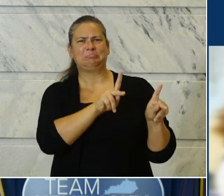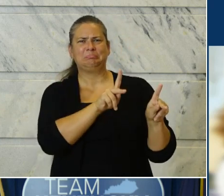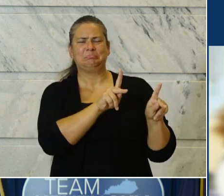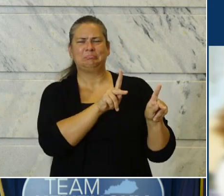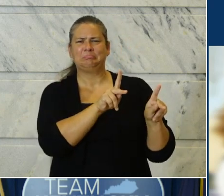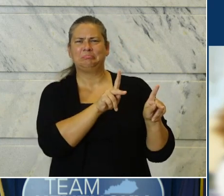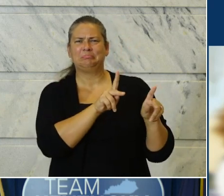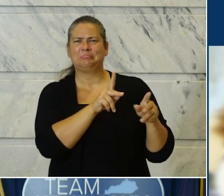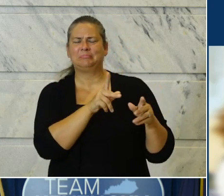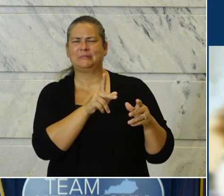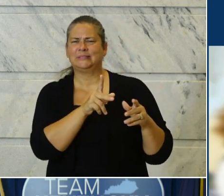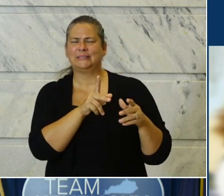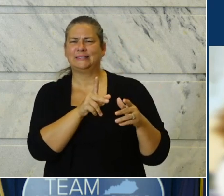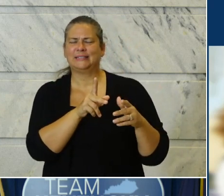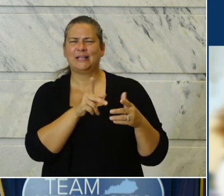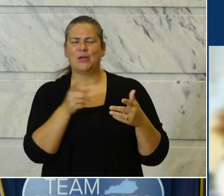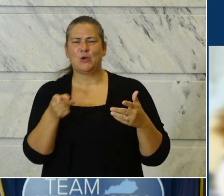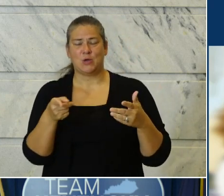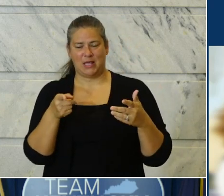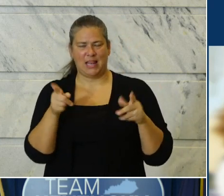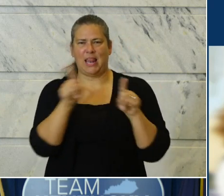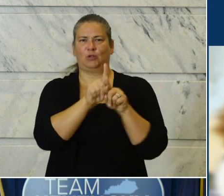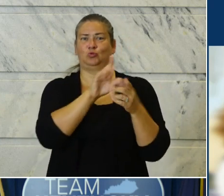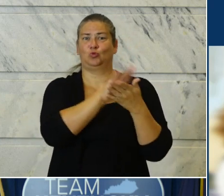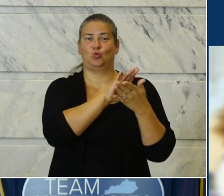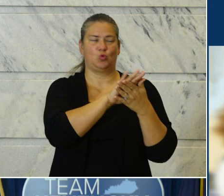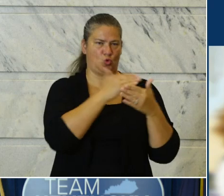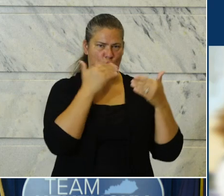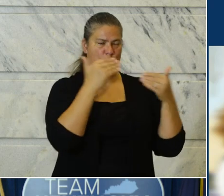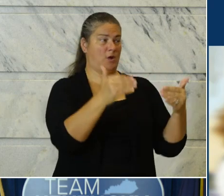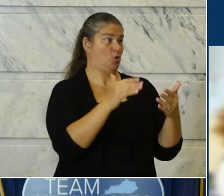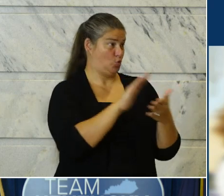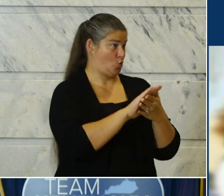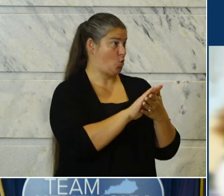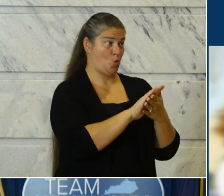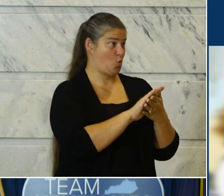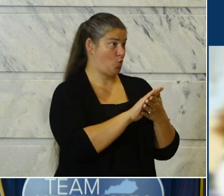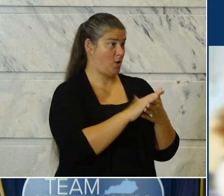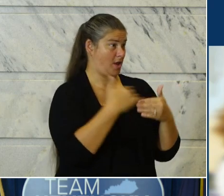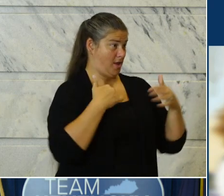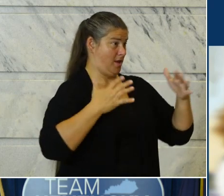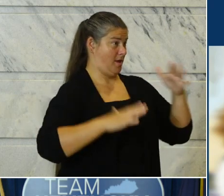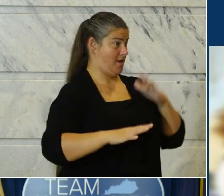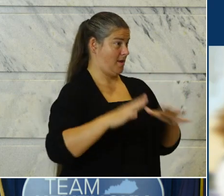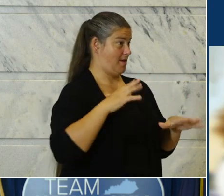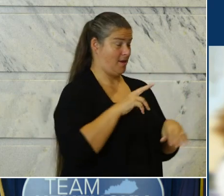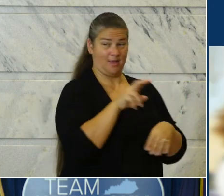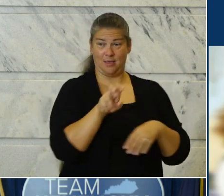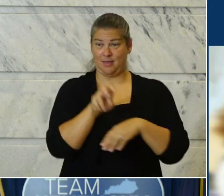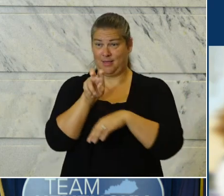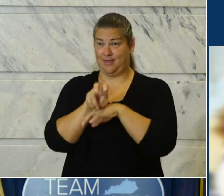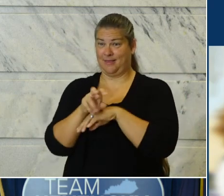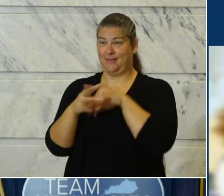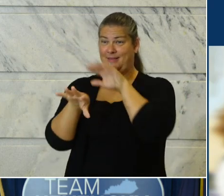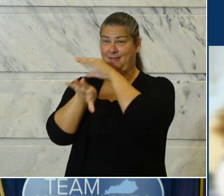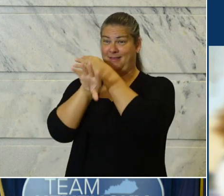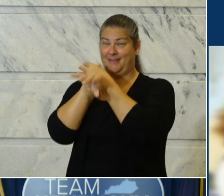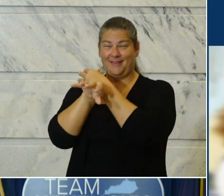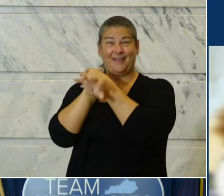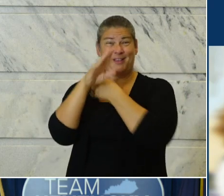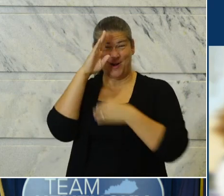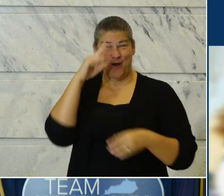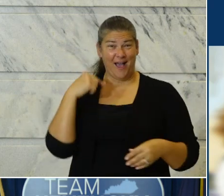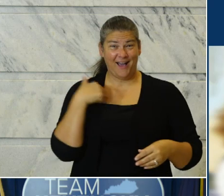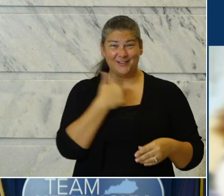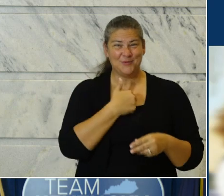always did that he always did for school. So us adults may still be wearing the pajama pants as we're working